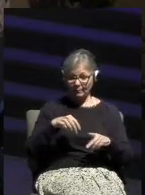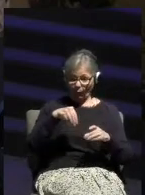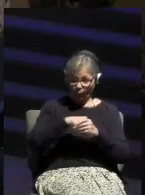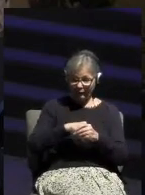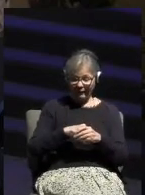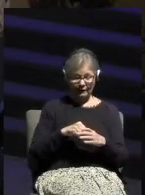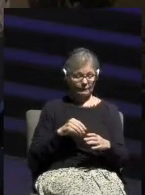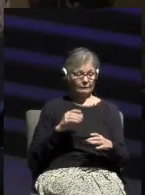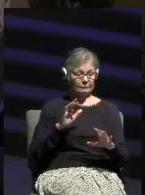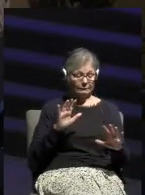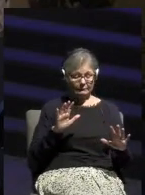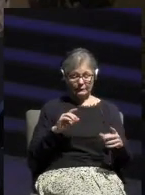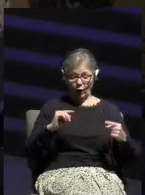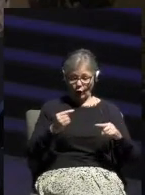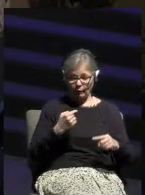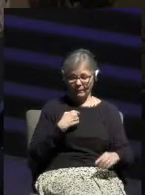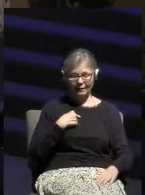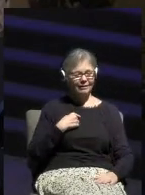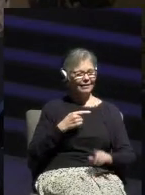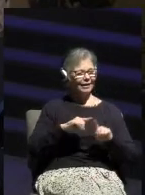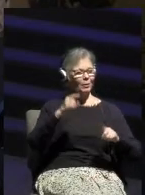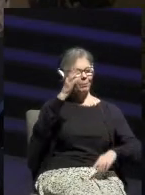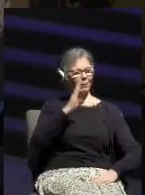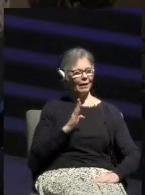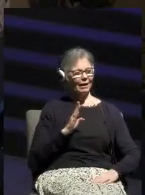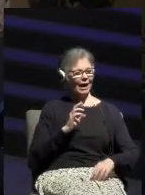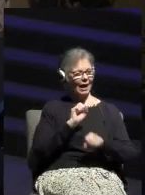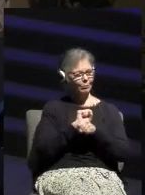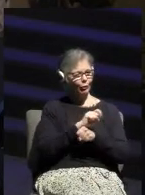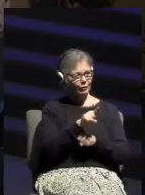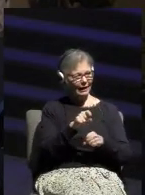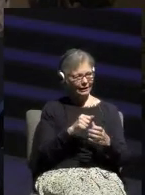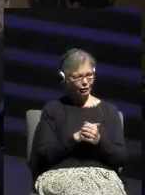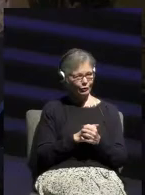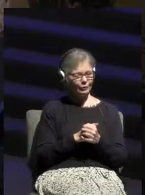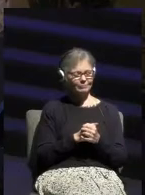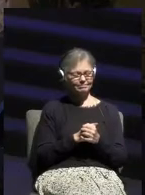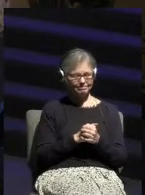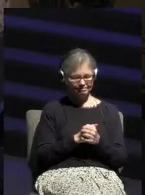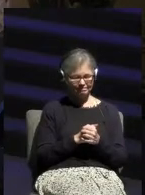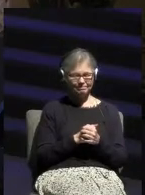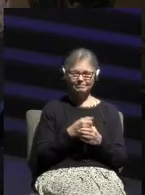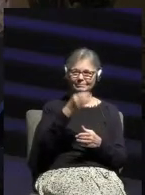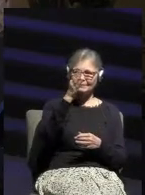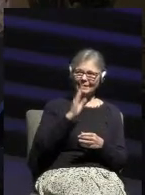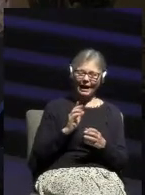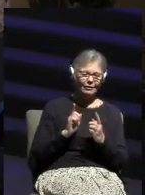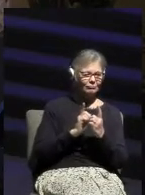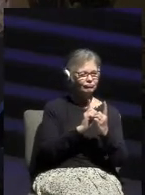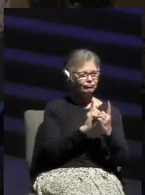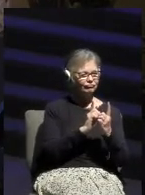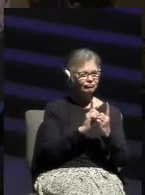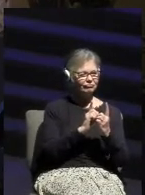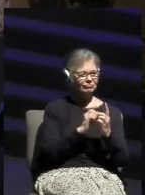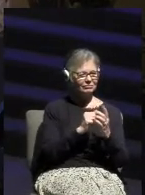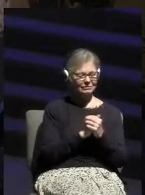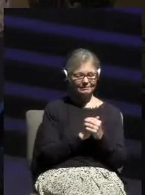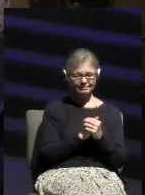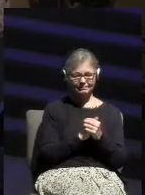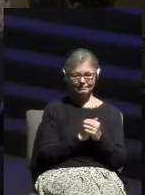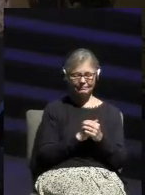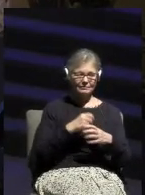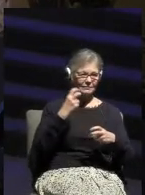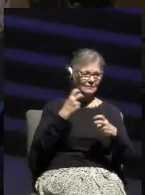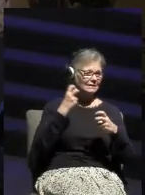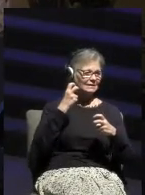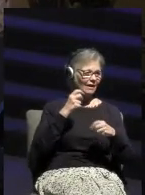And so God not only protects you, but he'll deliver you, and God will be with you in times of